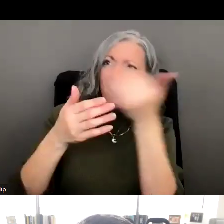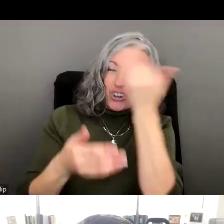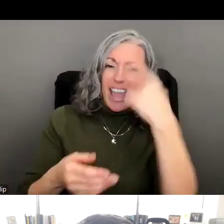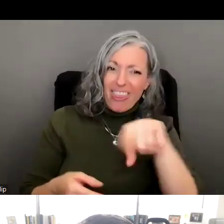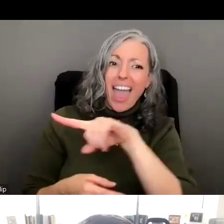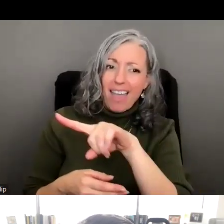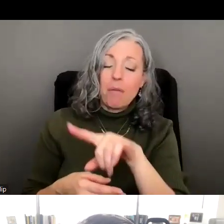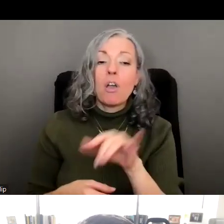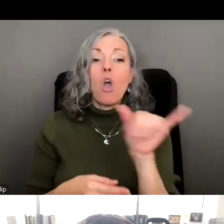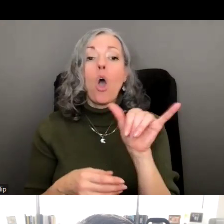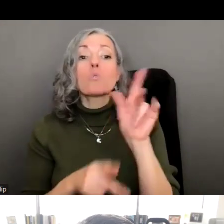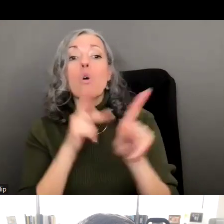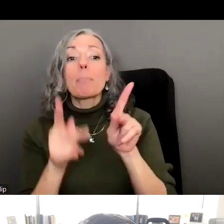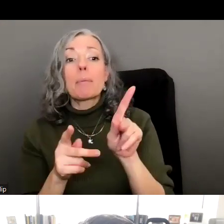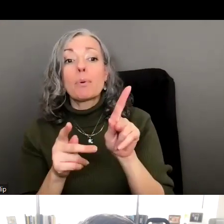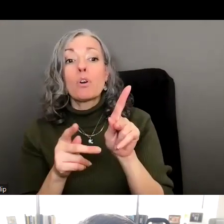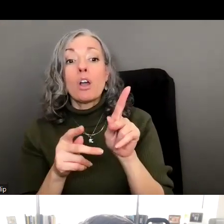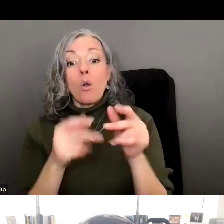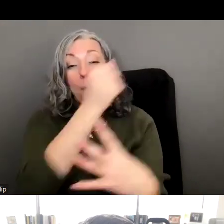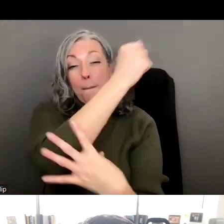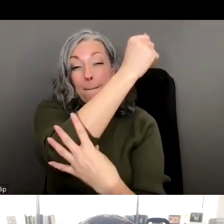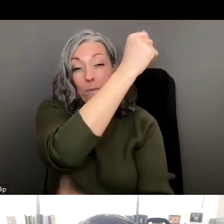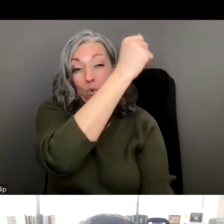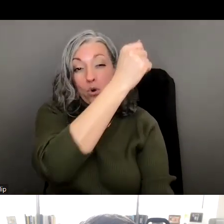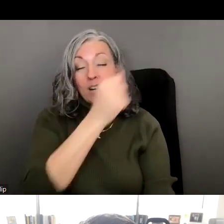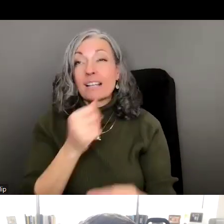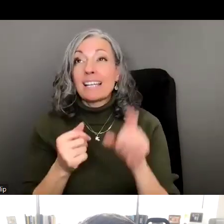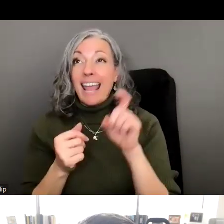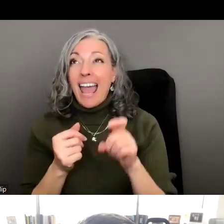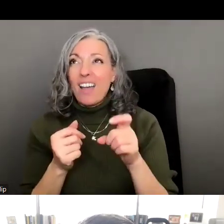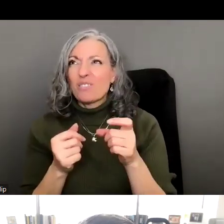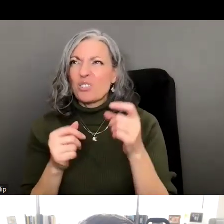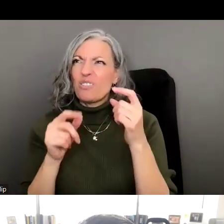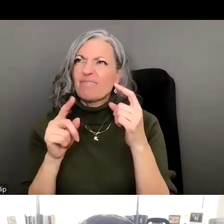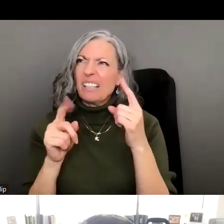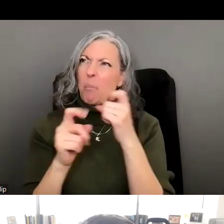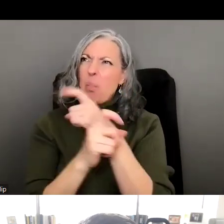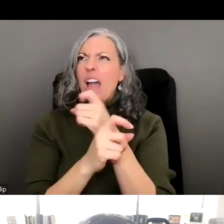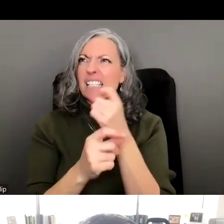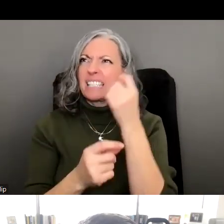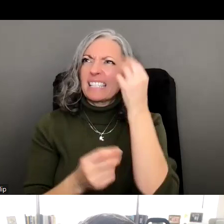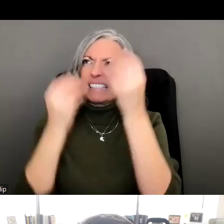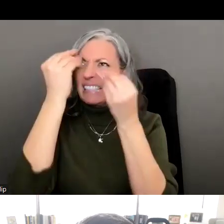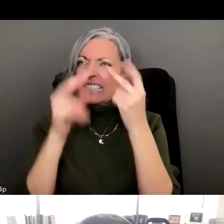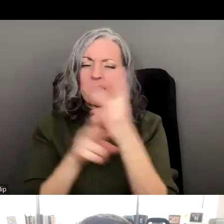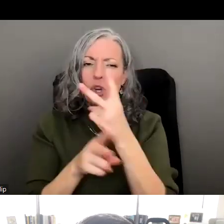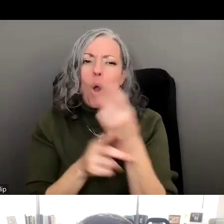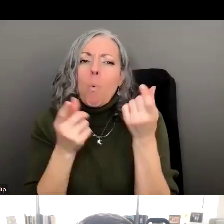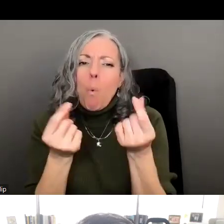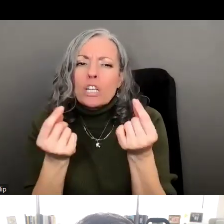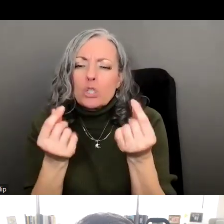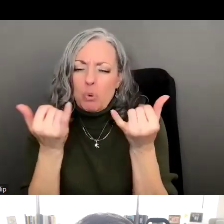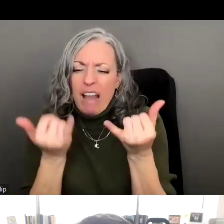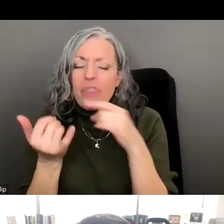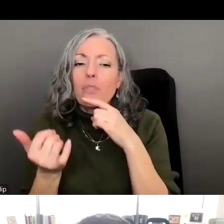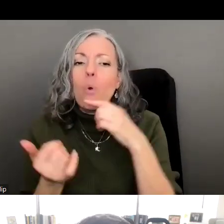individuals who are low income, who are having to navigate the complexities of being able to age in place. And so it